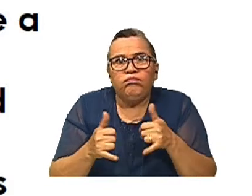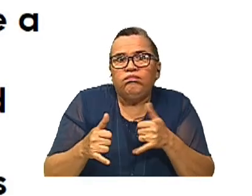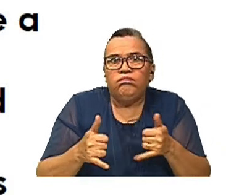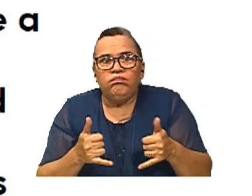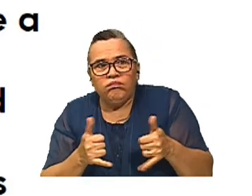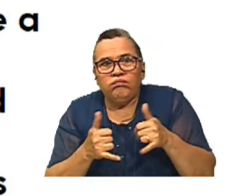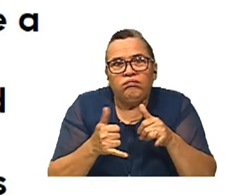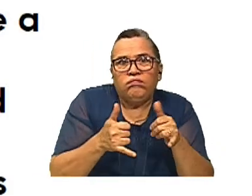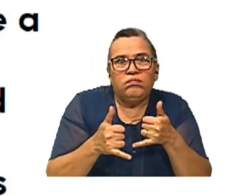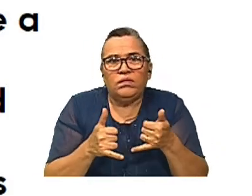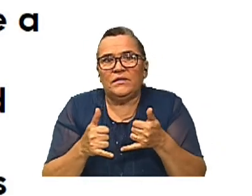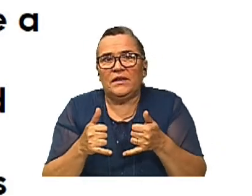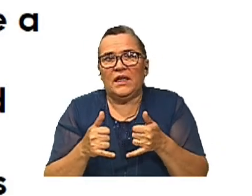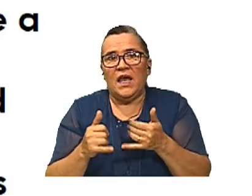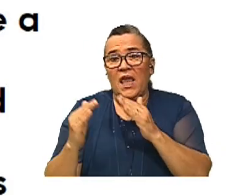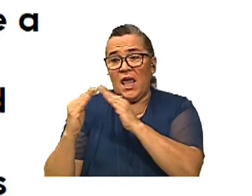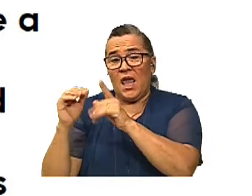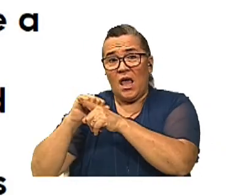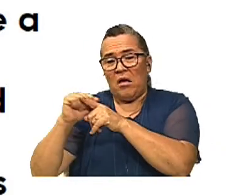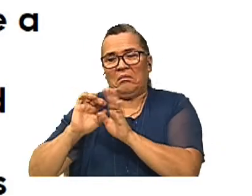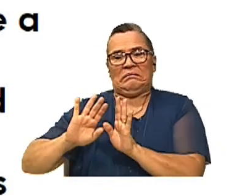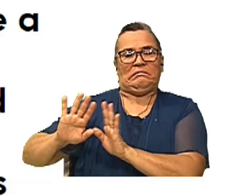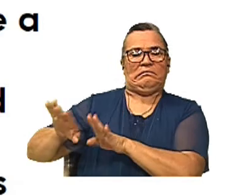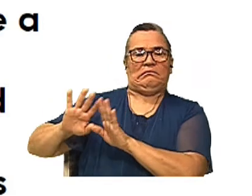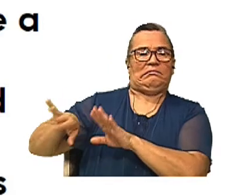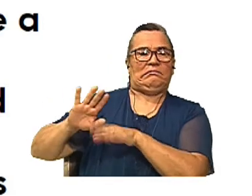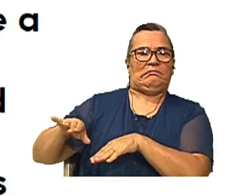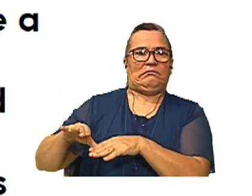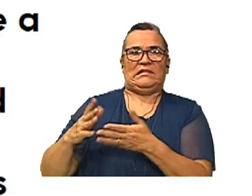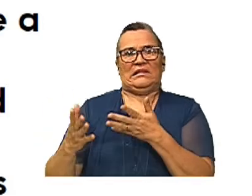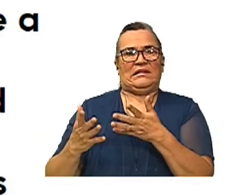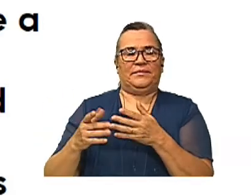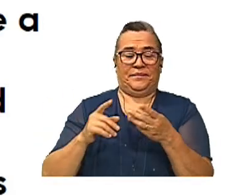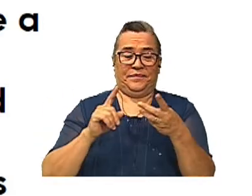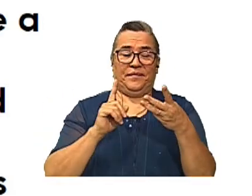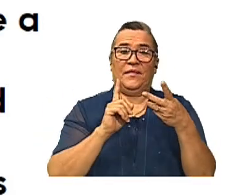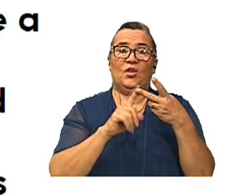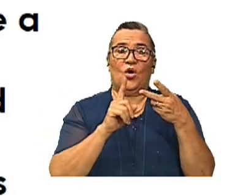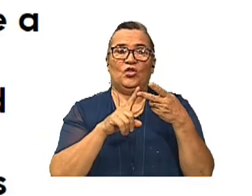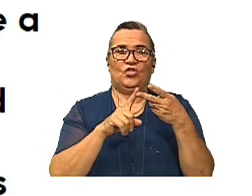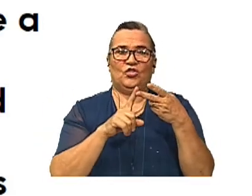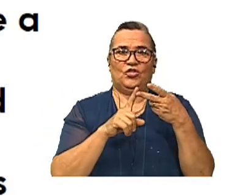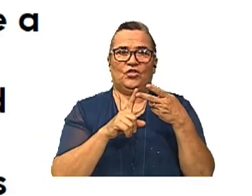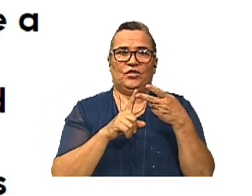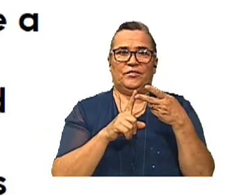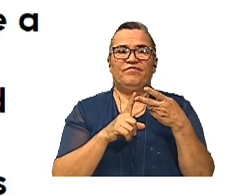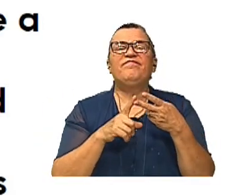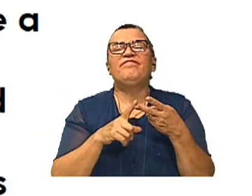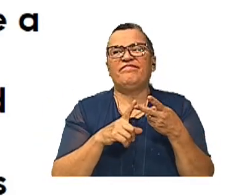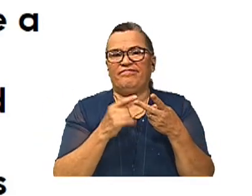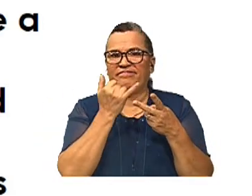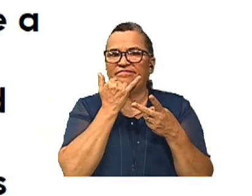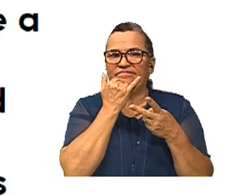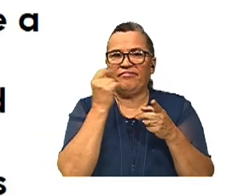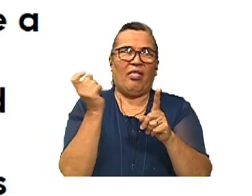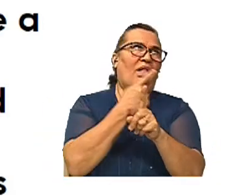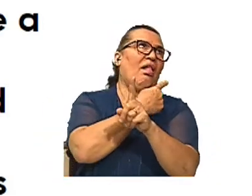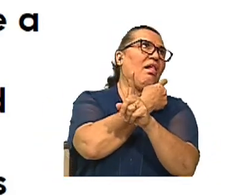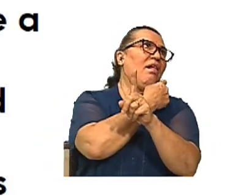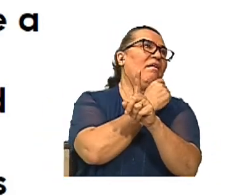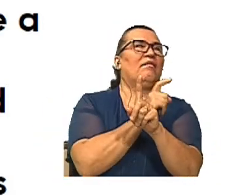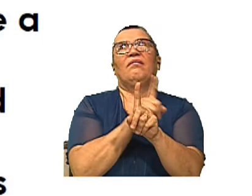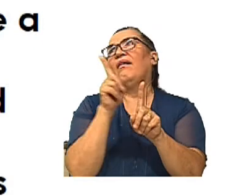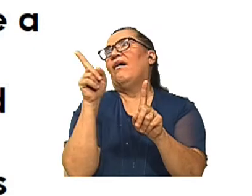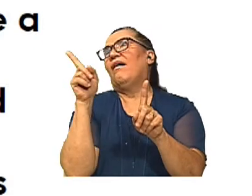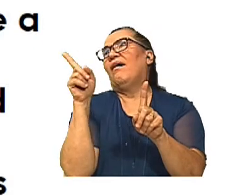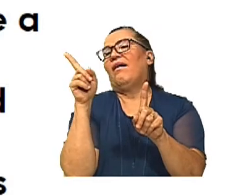your housework and your assignments. 2, it causes distractions and wastes a